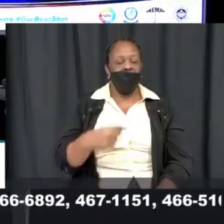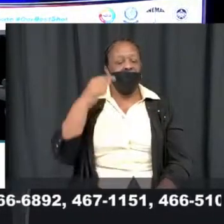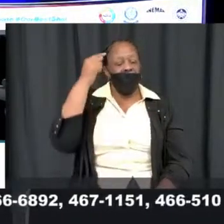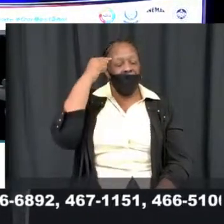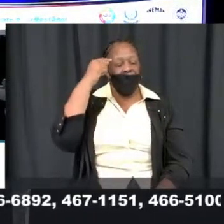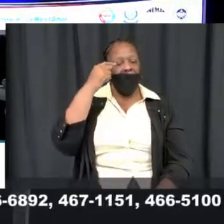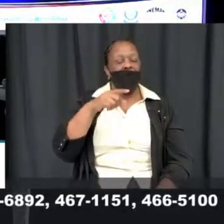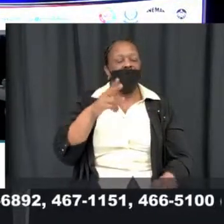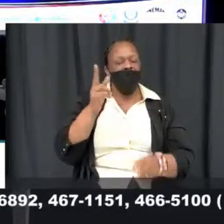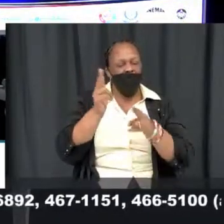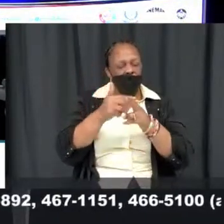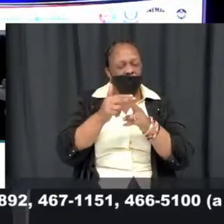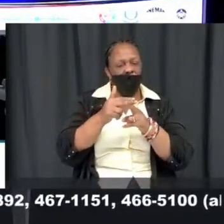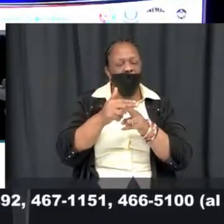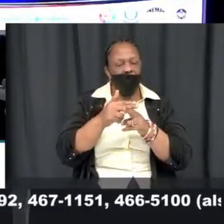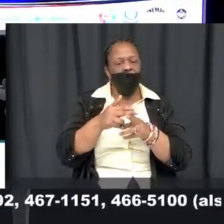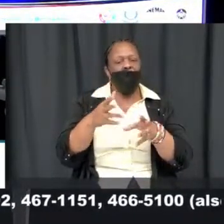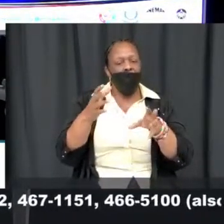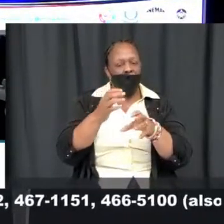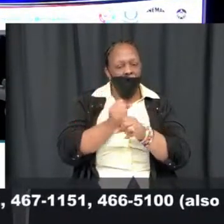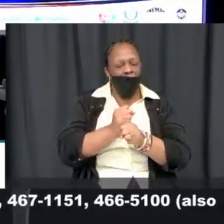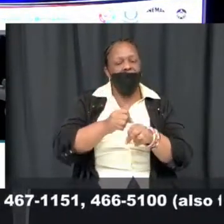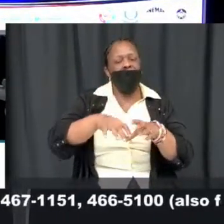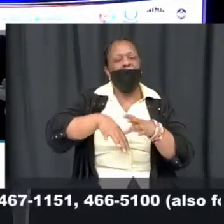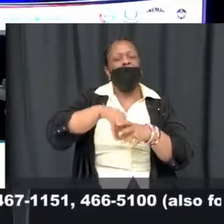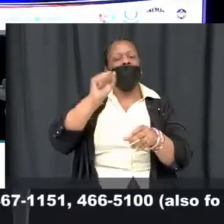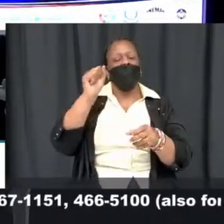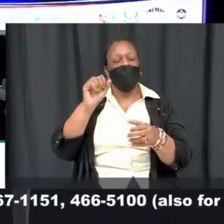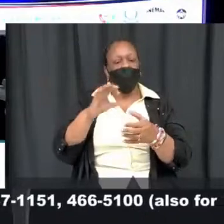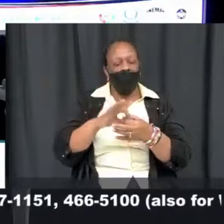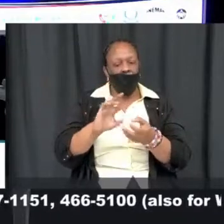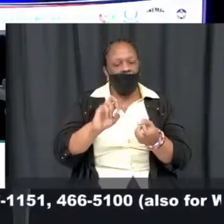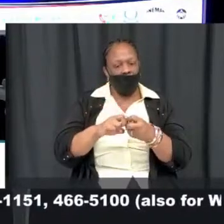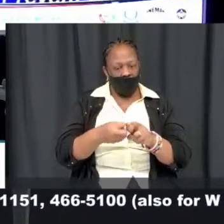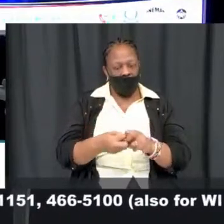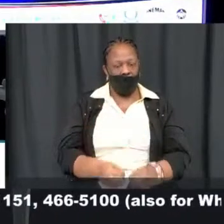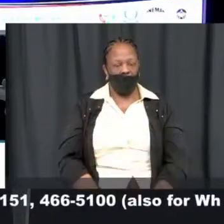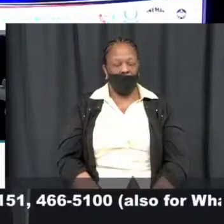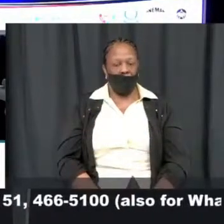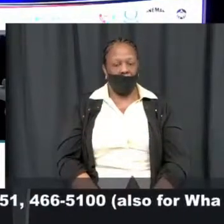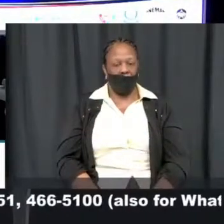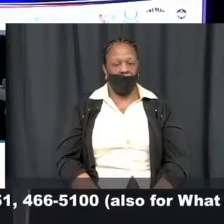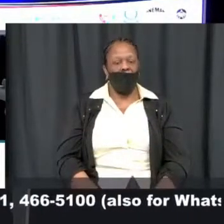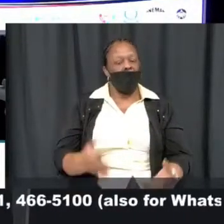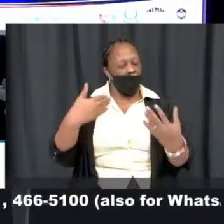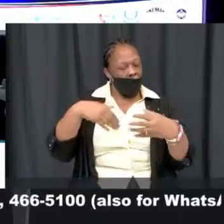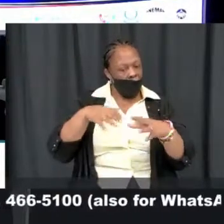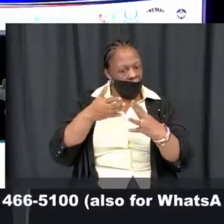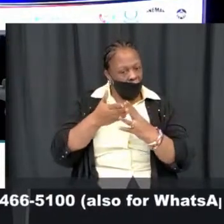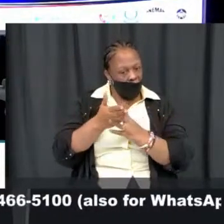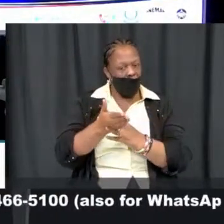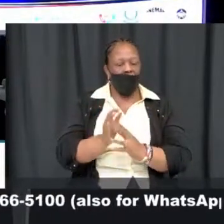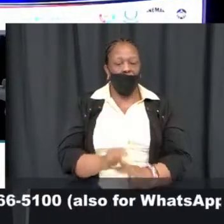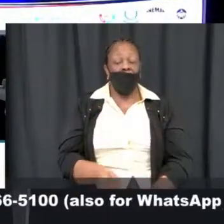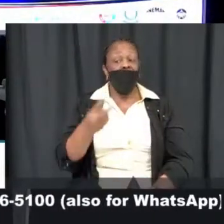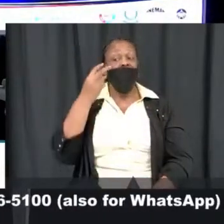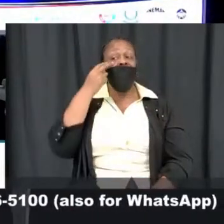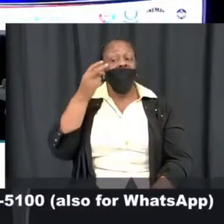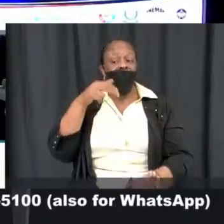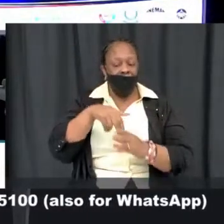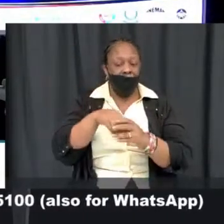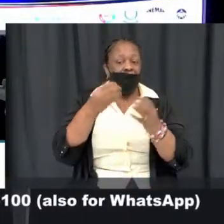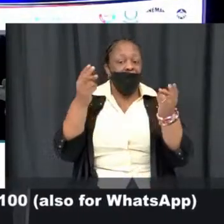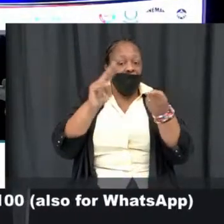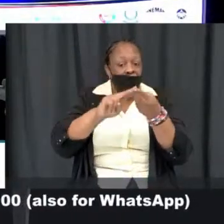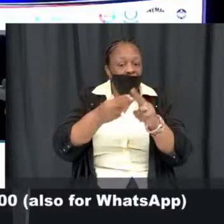eventually and soon enough, we will get out of this. We will get through this. I see it in the vaccination numbers.